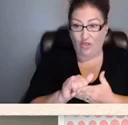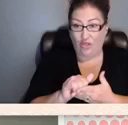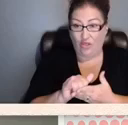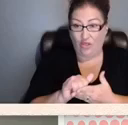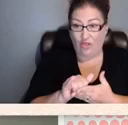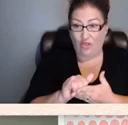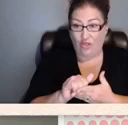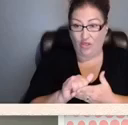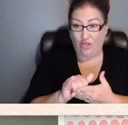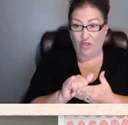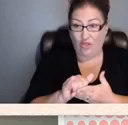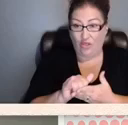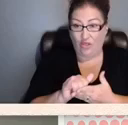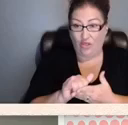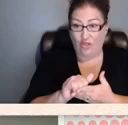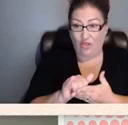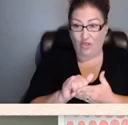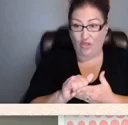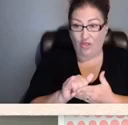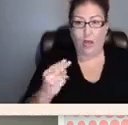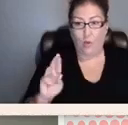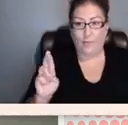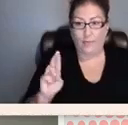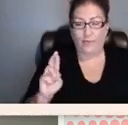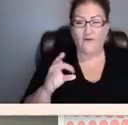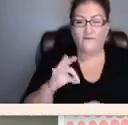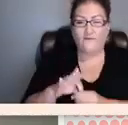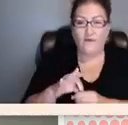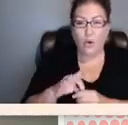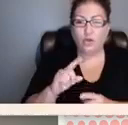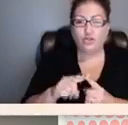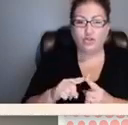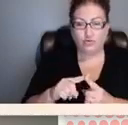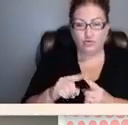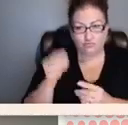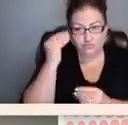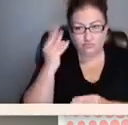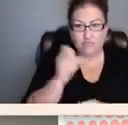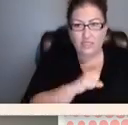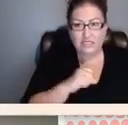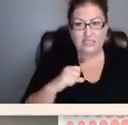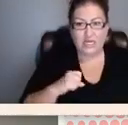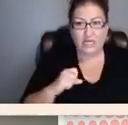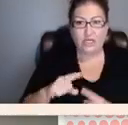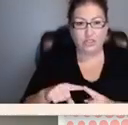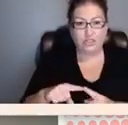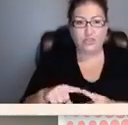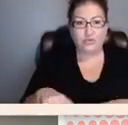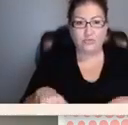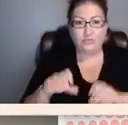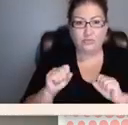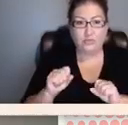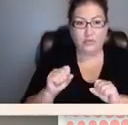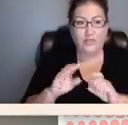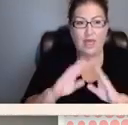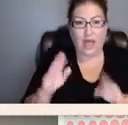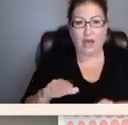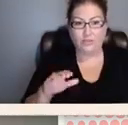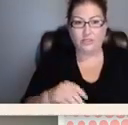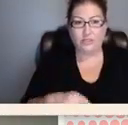Utah, Republican, voted to instruct the Senate to take the House conferees. But then what happened